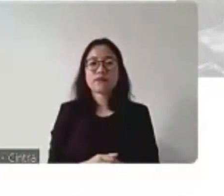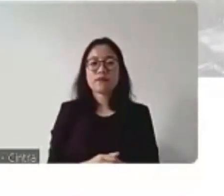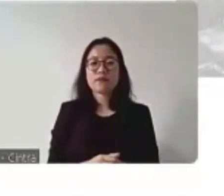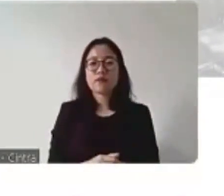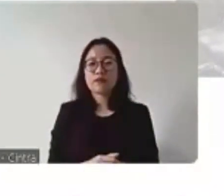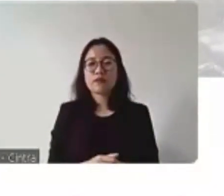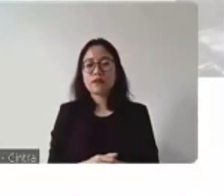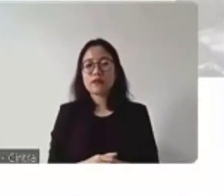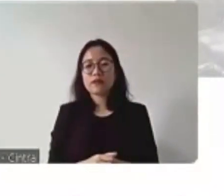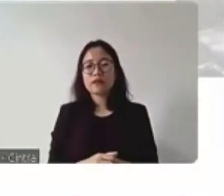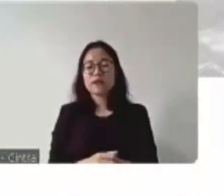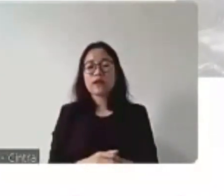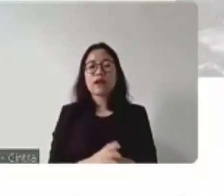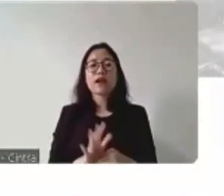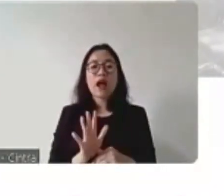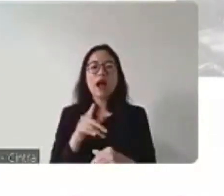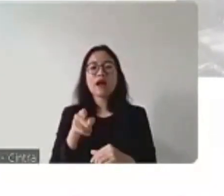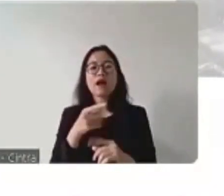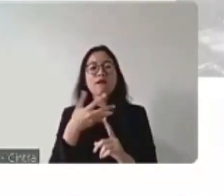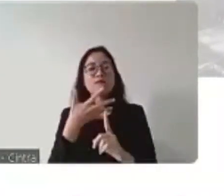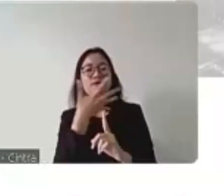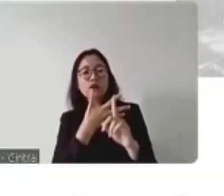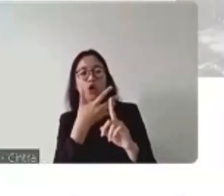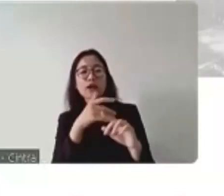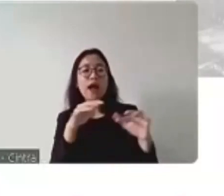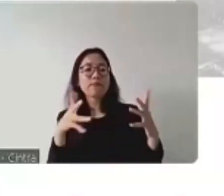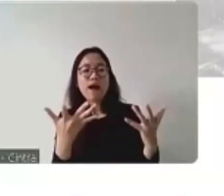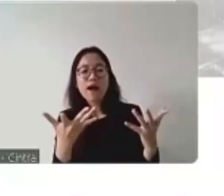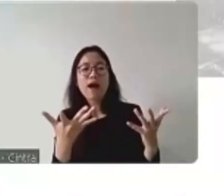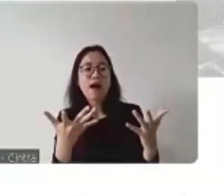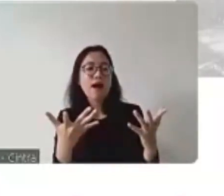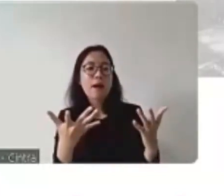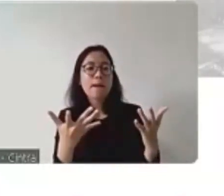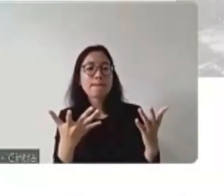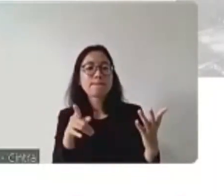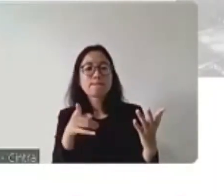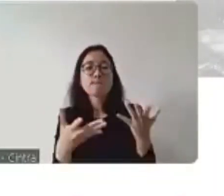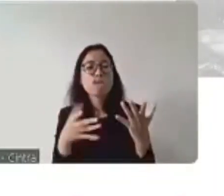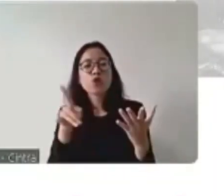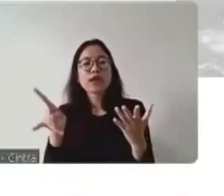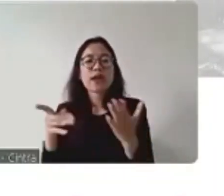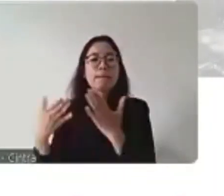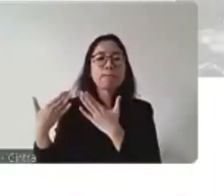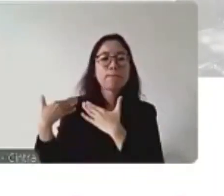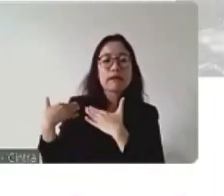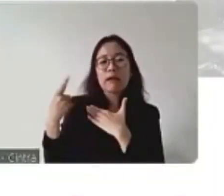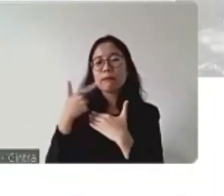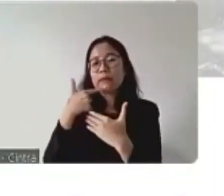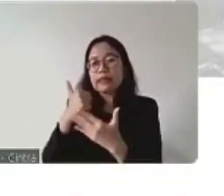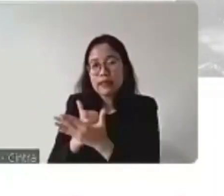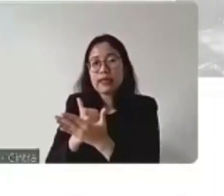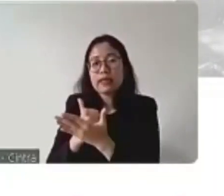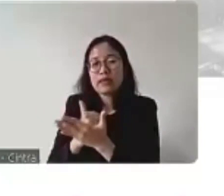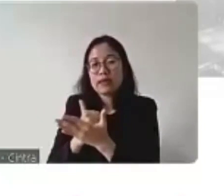change? Are there policies changes or human behavioral approaches that are